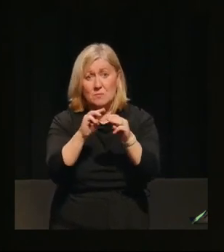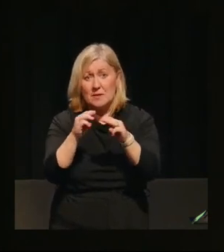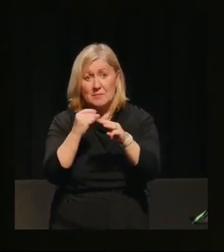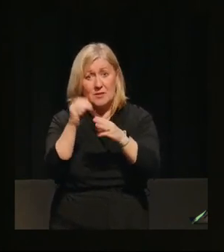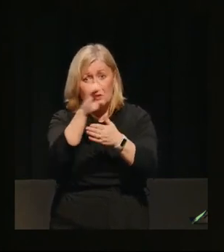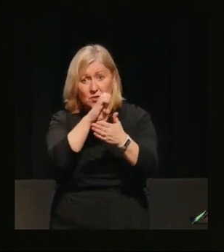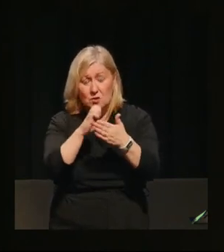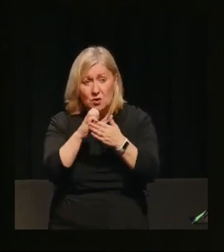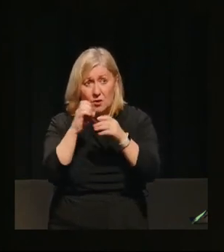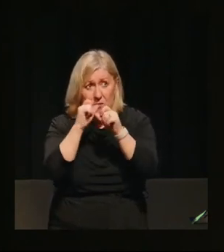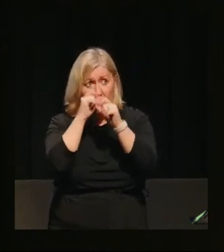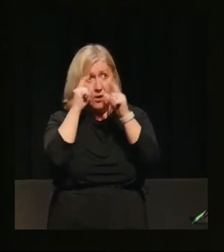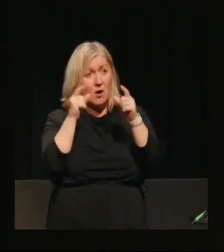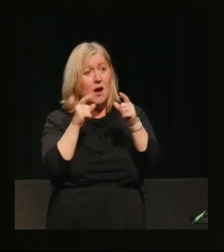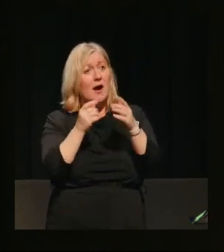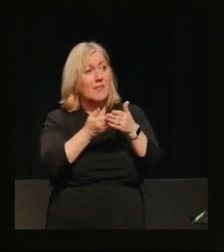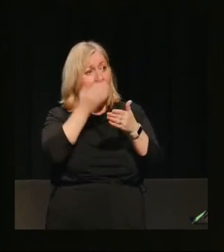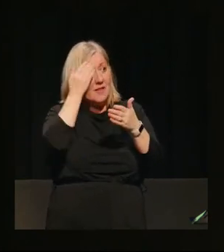and remembrance.